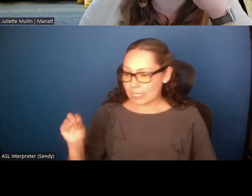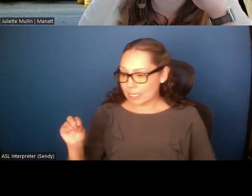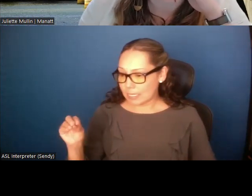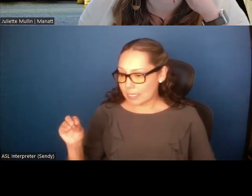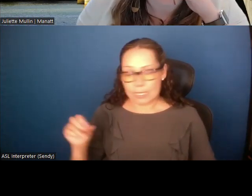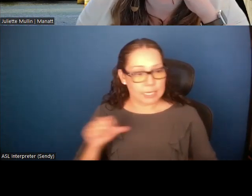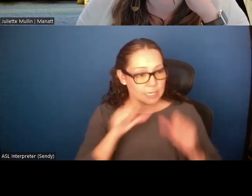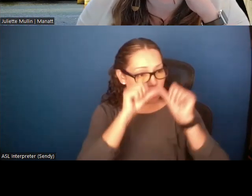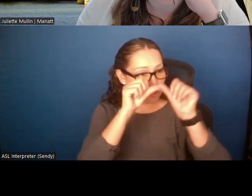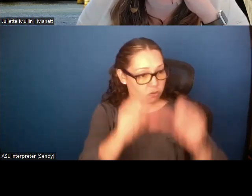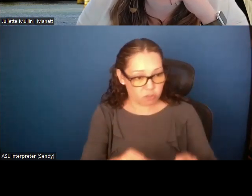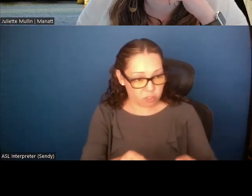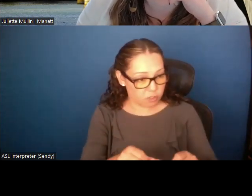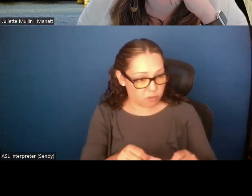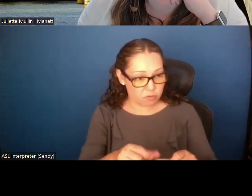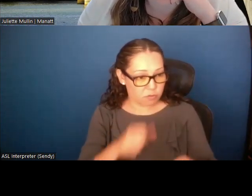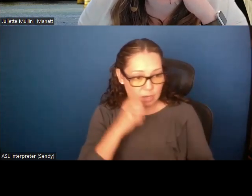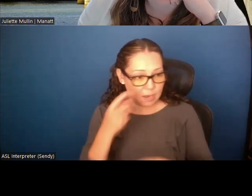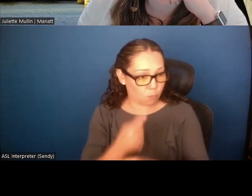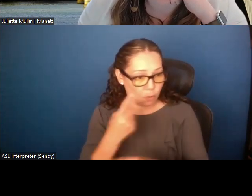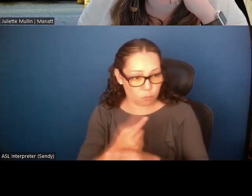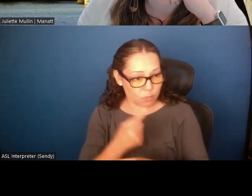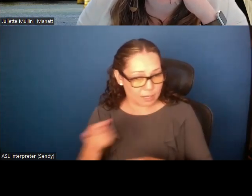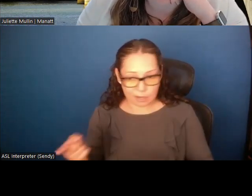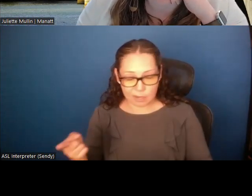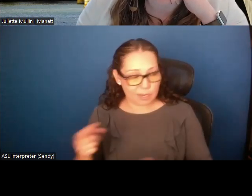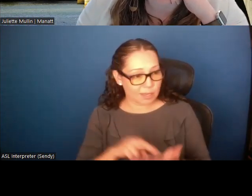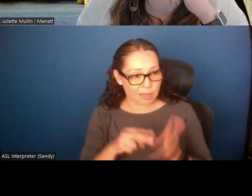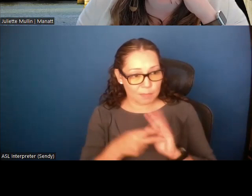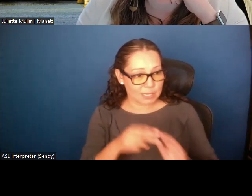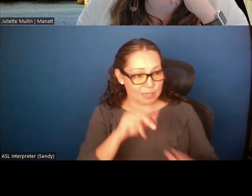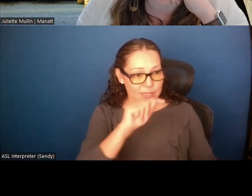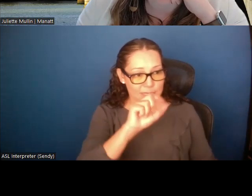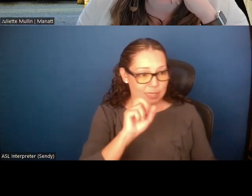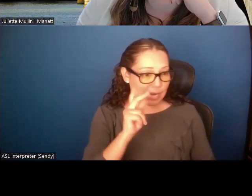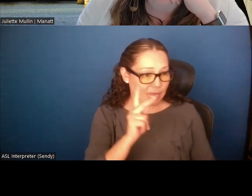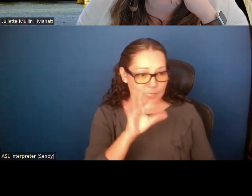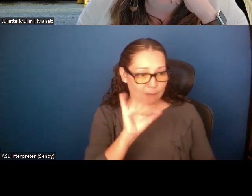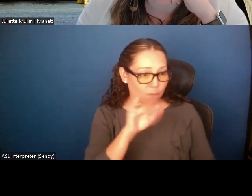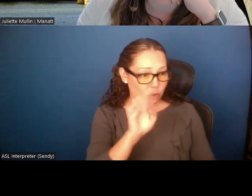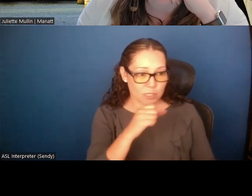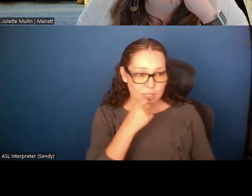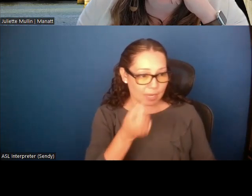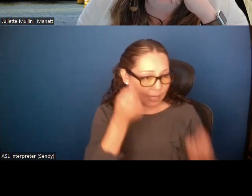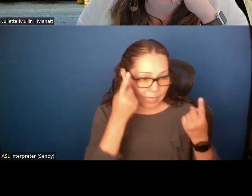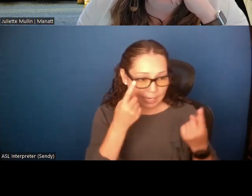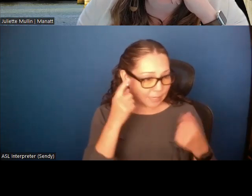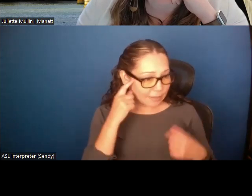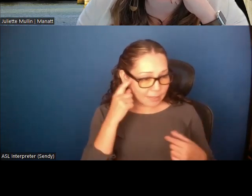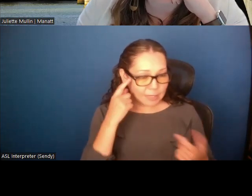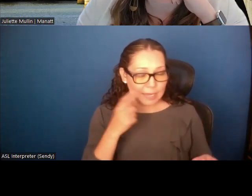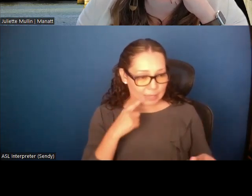continue just shows that the task force kind of isn't getting it. And I think you need to scrap